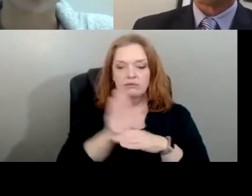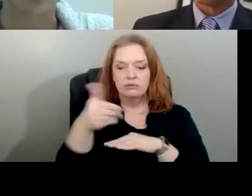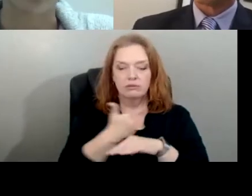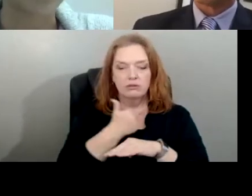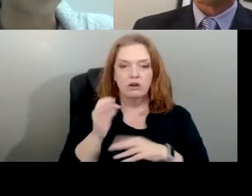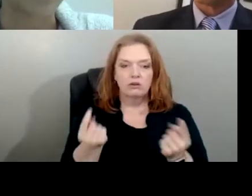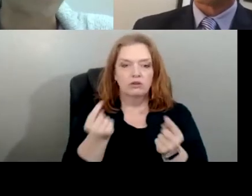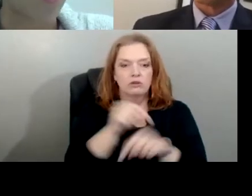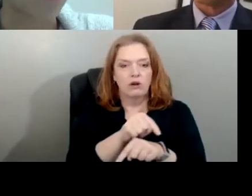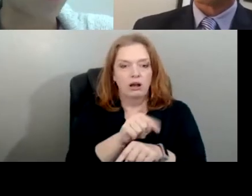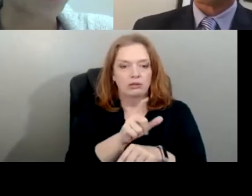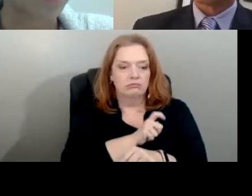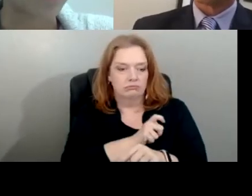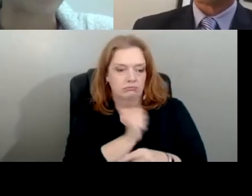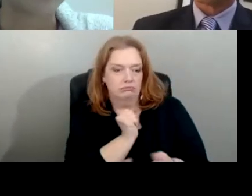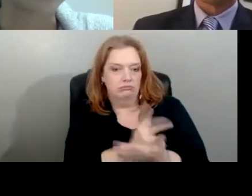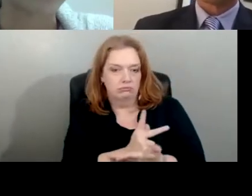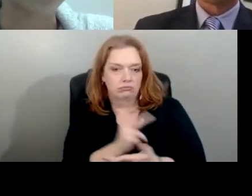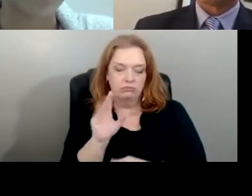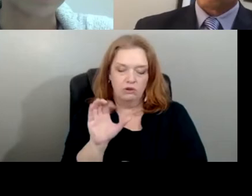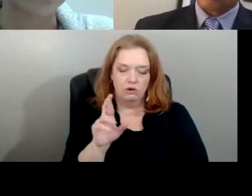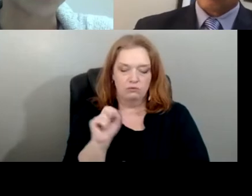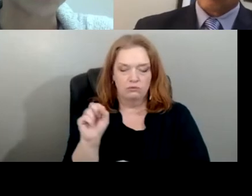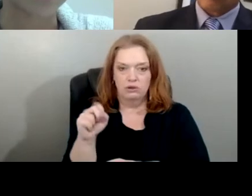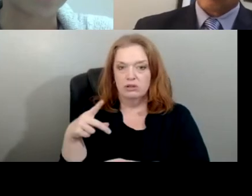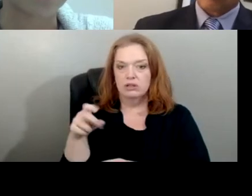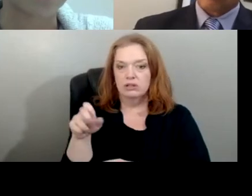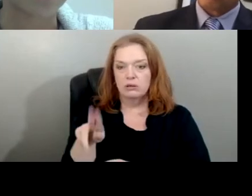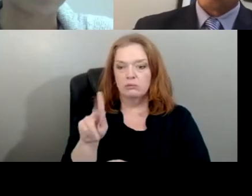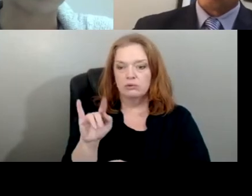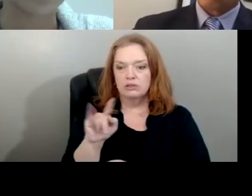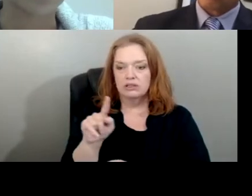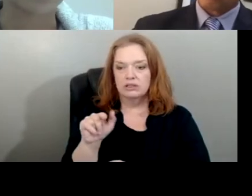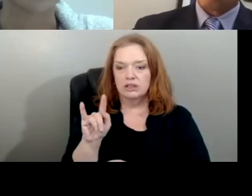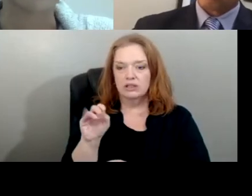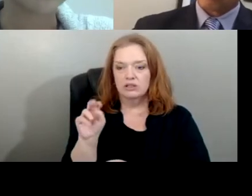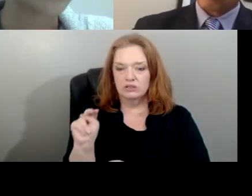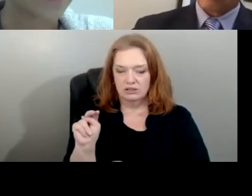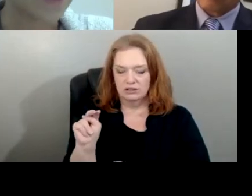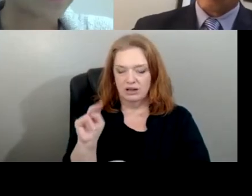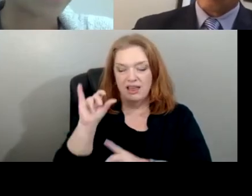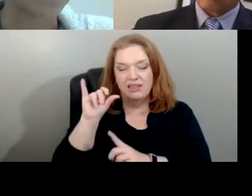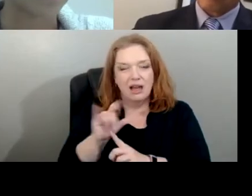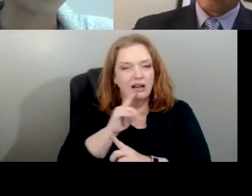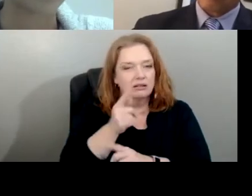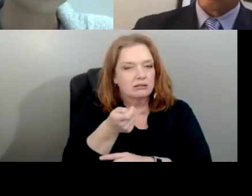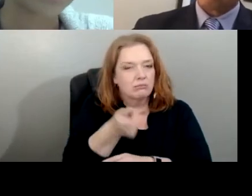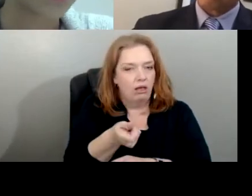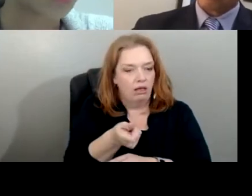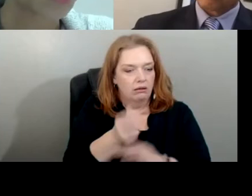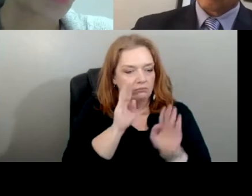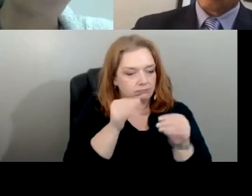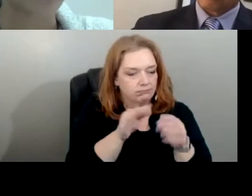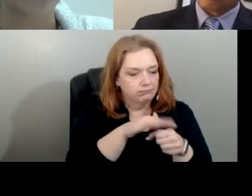share a little bit about the peace officer recognition, by the state. Purpose is